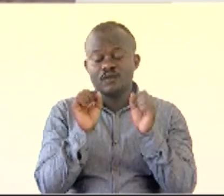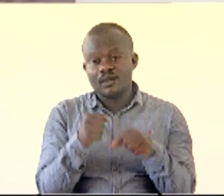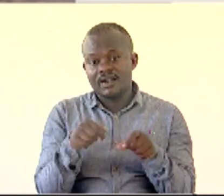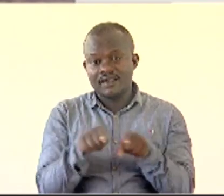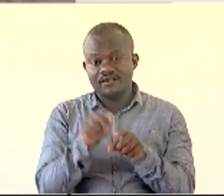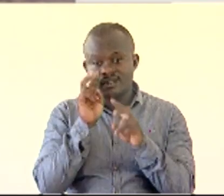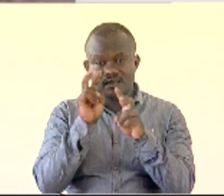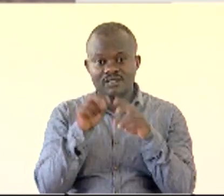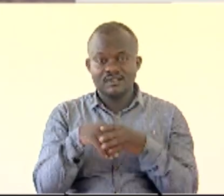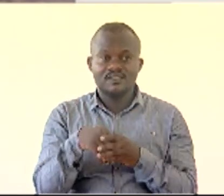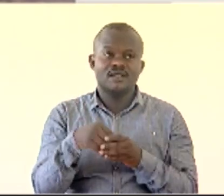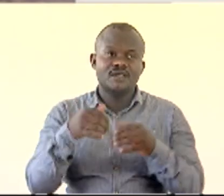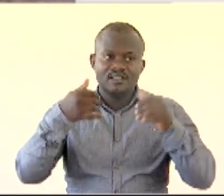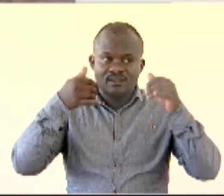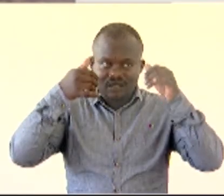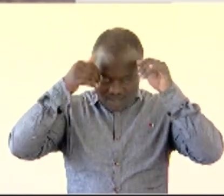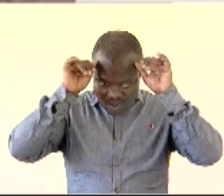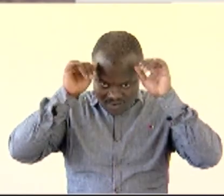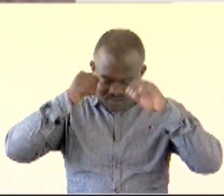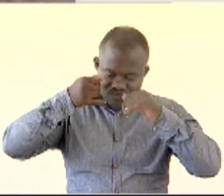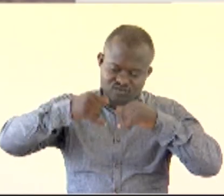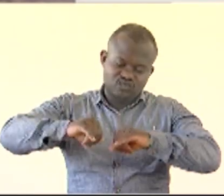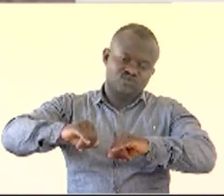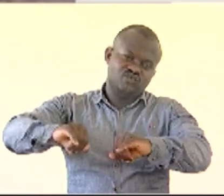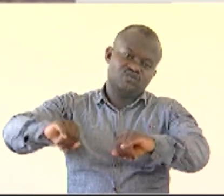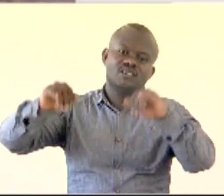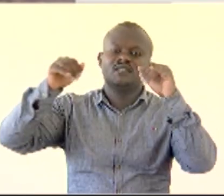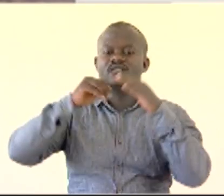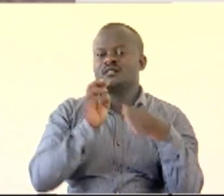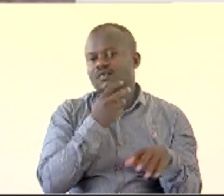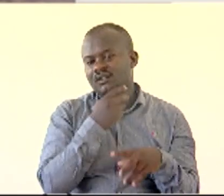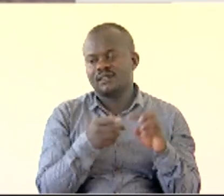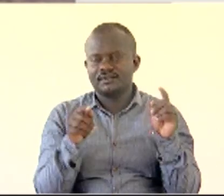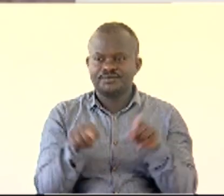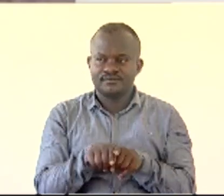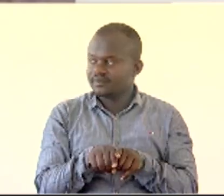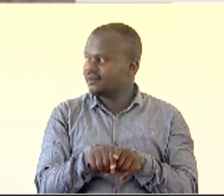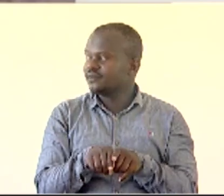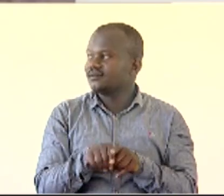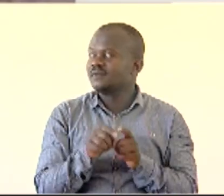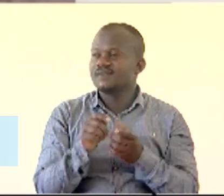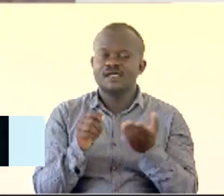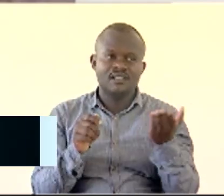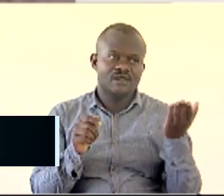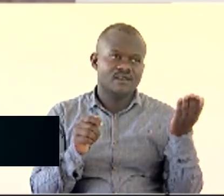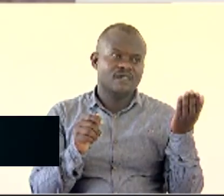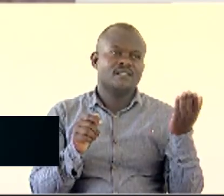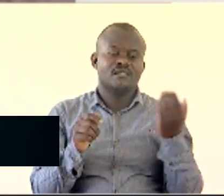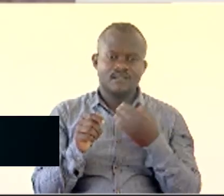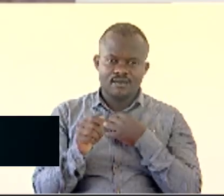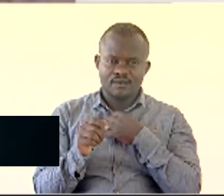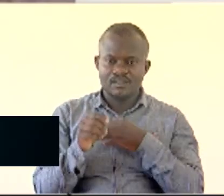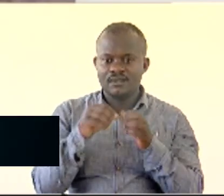see cows which can urinate in that water, as well as releasing cow dung